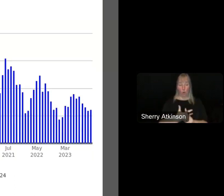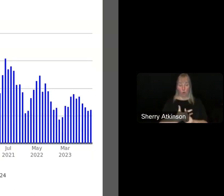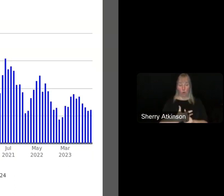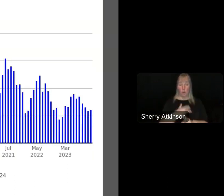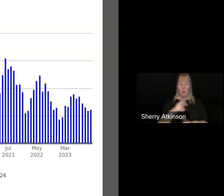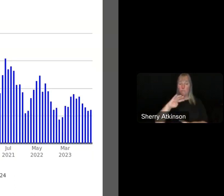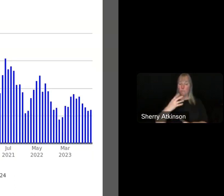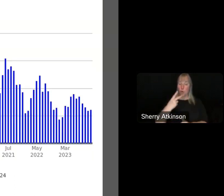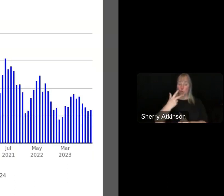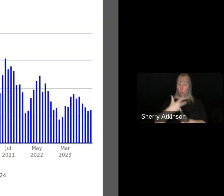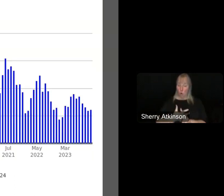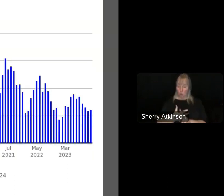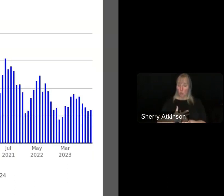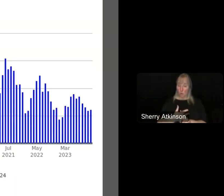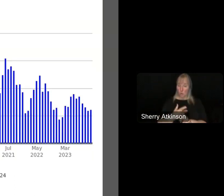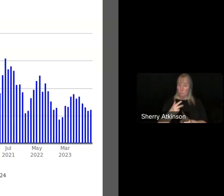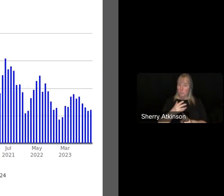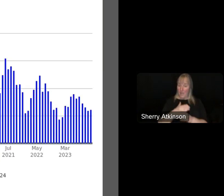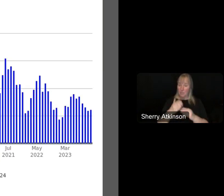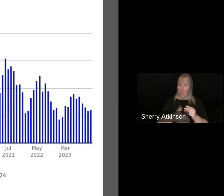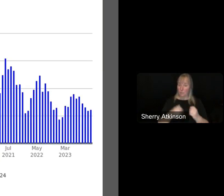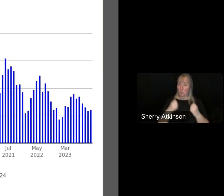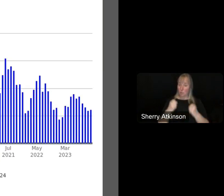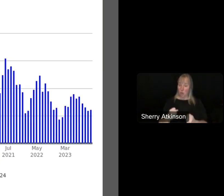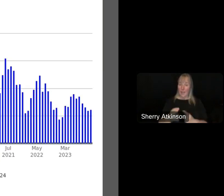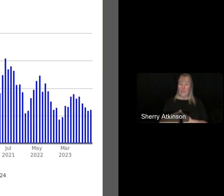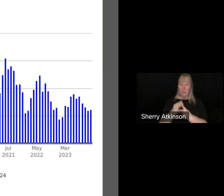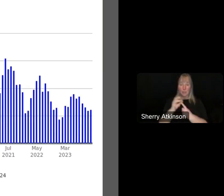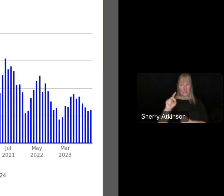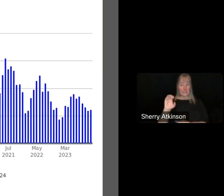actually came in pretty strong, especially December, which